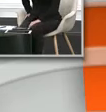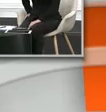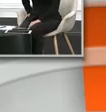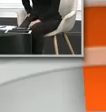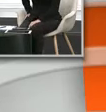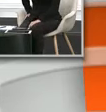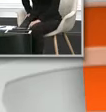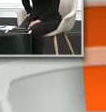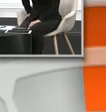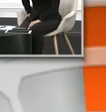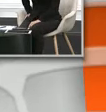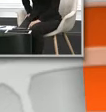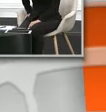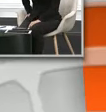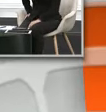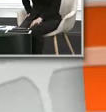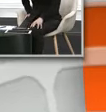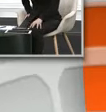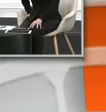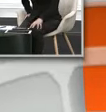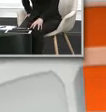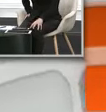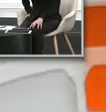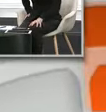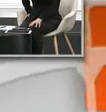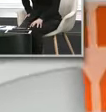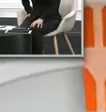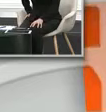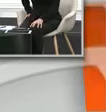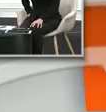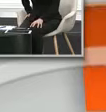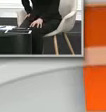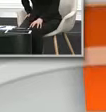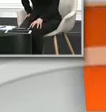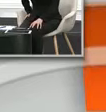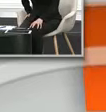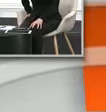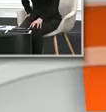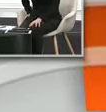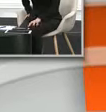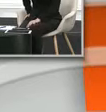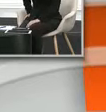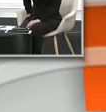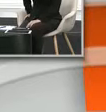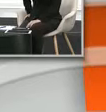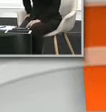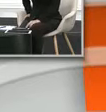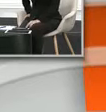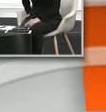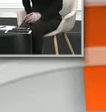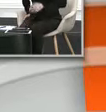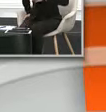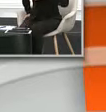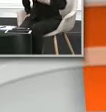would be interesting what the international community will have feedback over the counting, over the vote for the prime